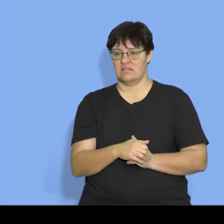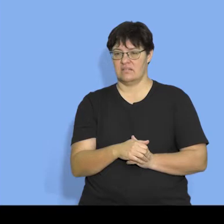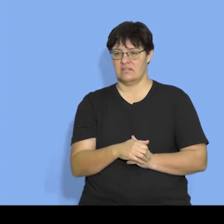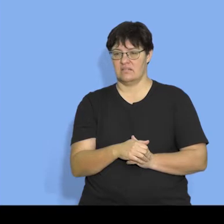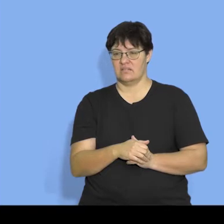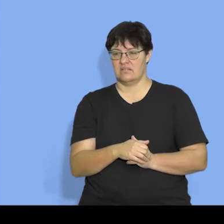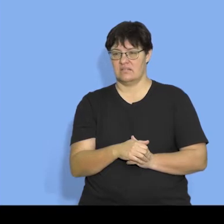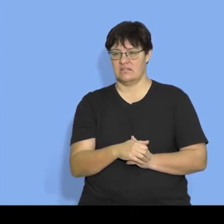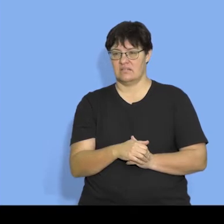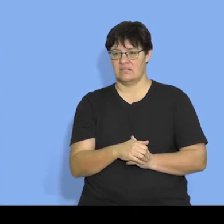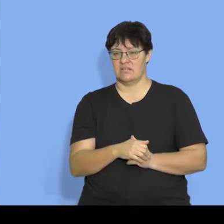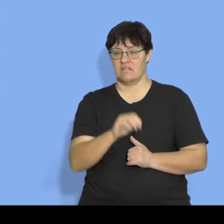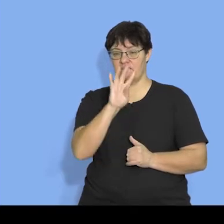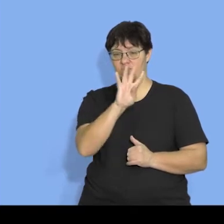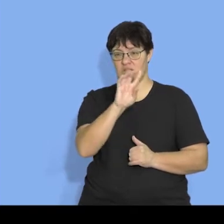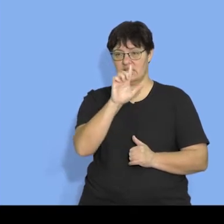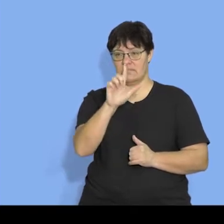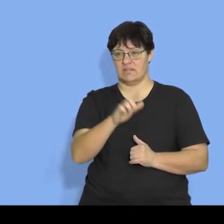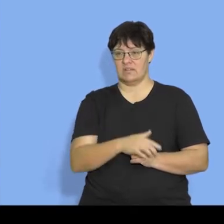47, oopsie.